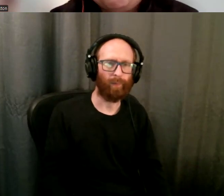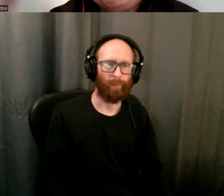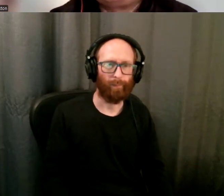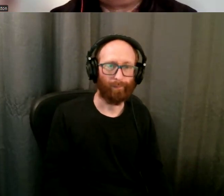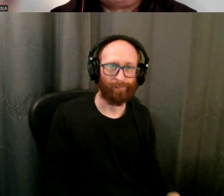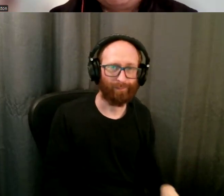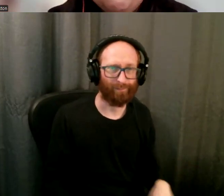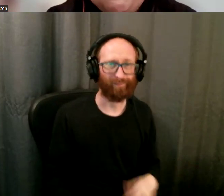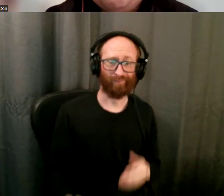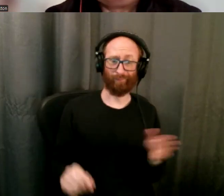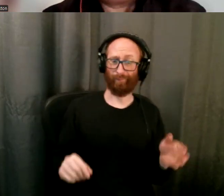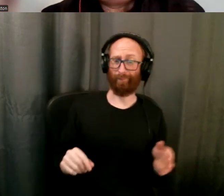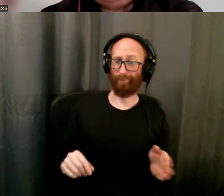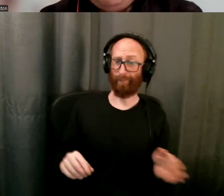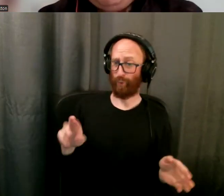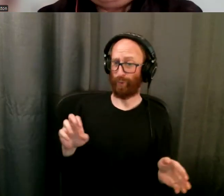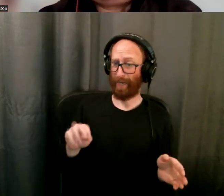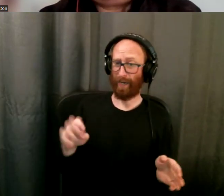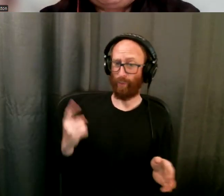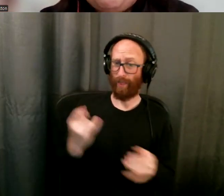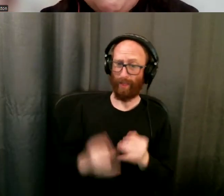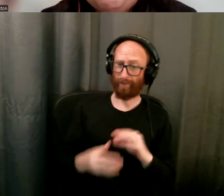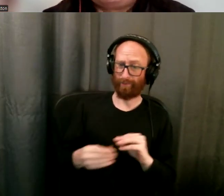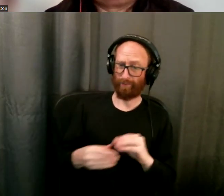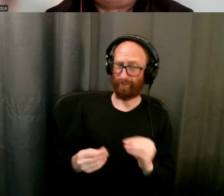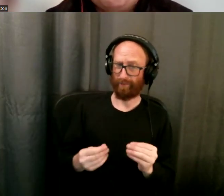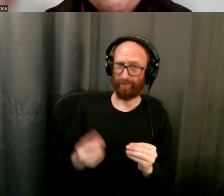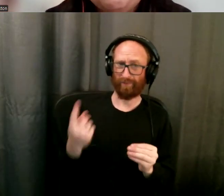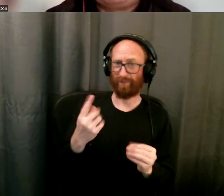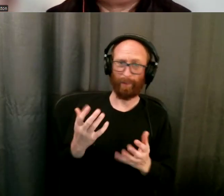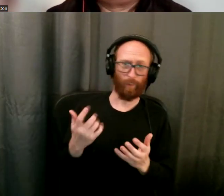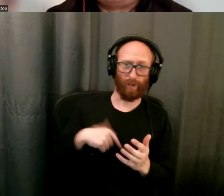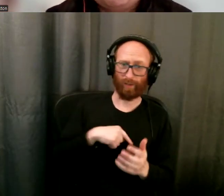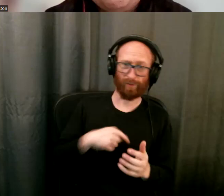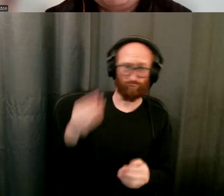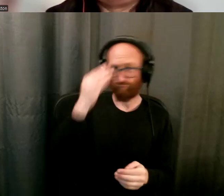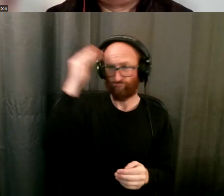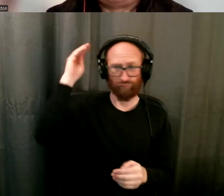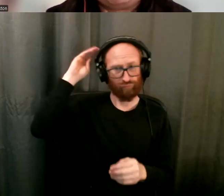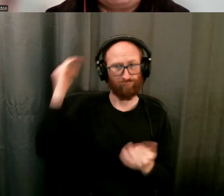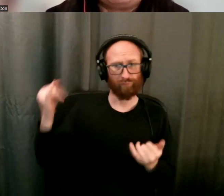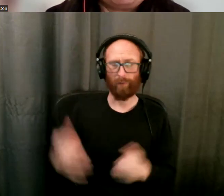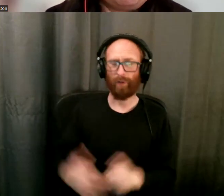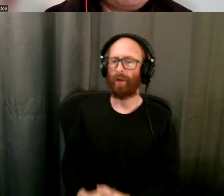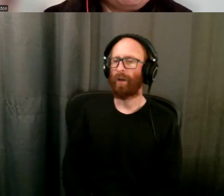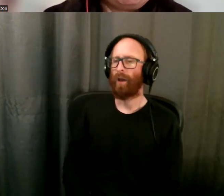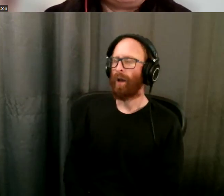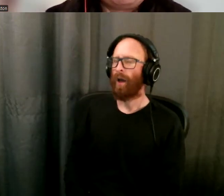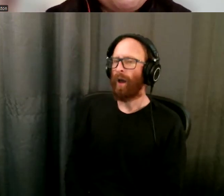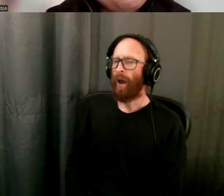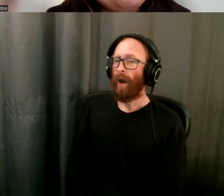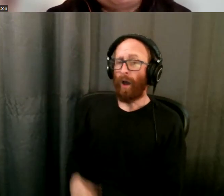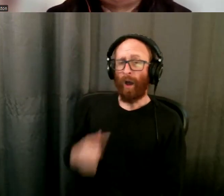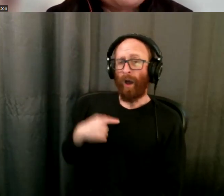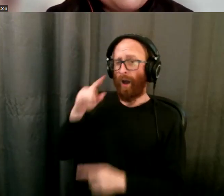Renee, one last thing you'd like to share, or something you'd like folks to walk away from today? I think